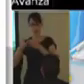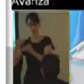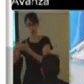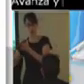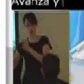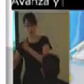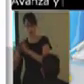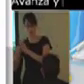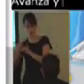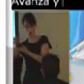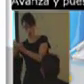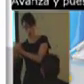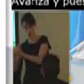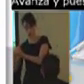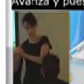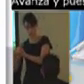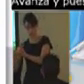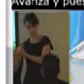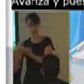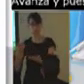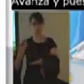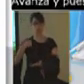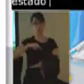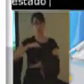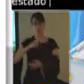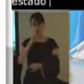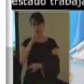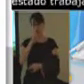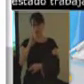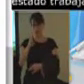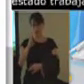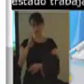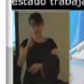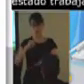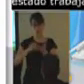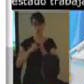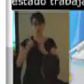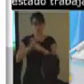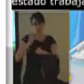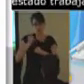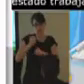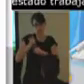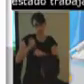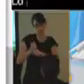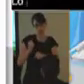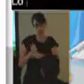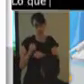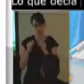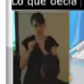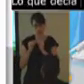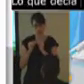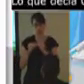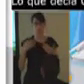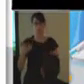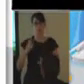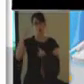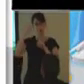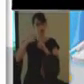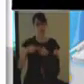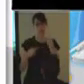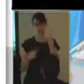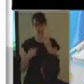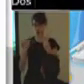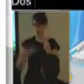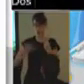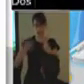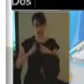cost of hiring the technological assistants. We spent 2 years working on this project,